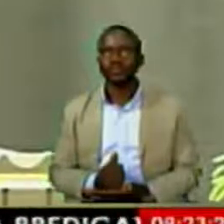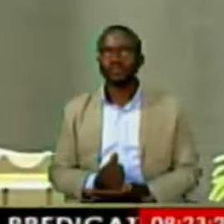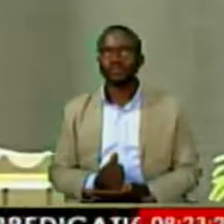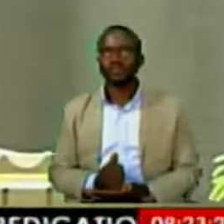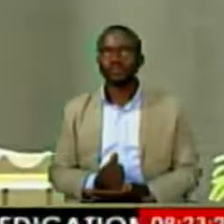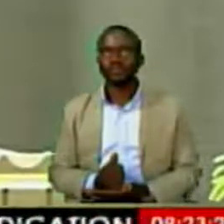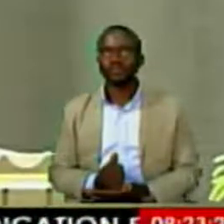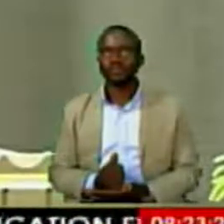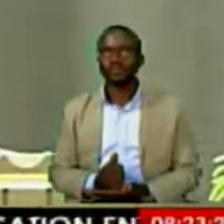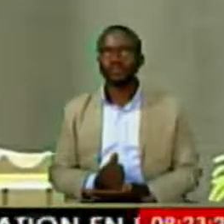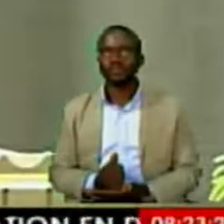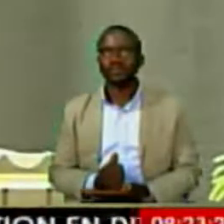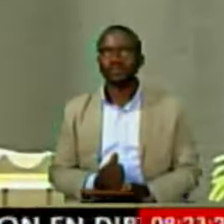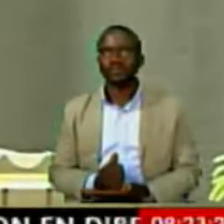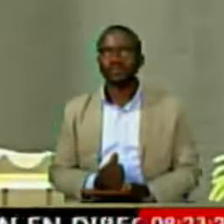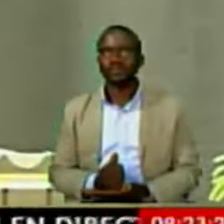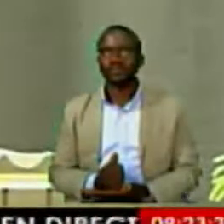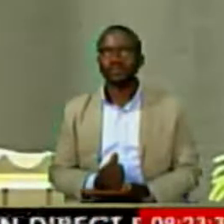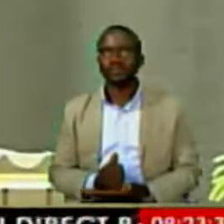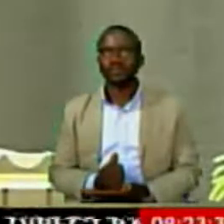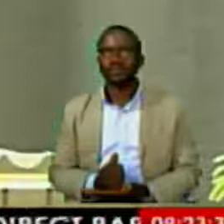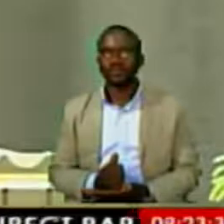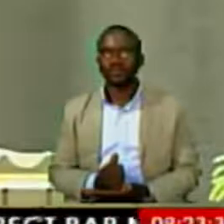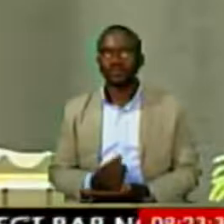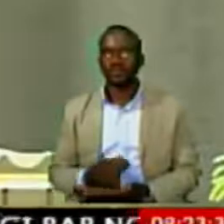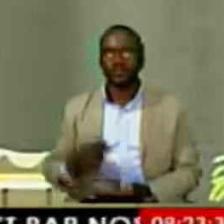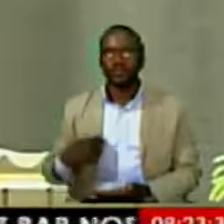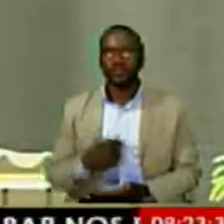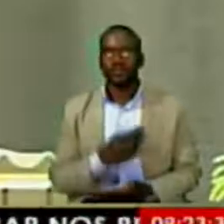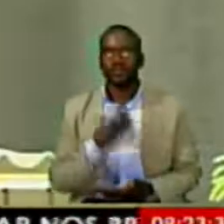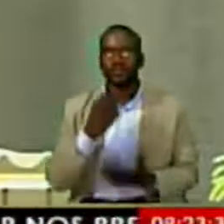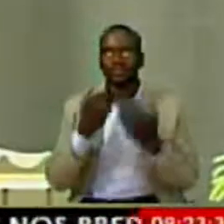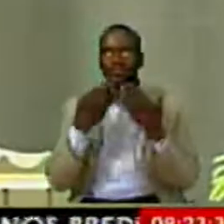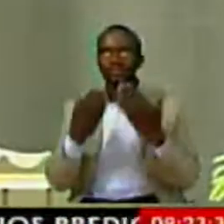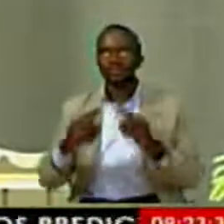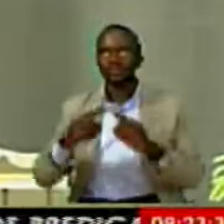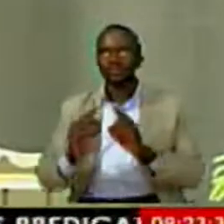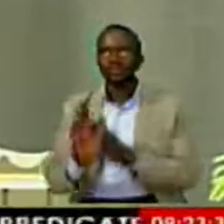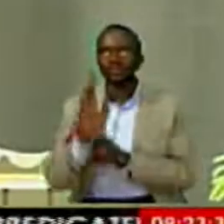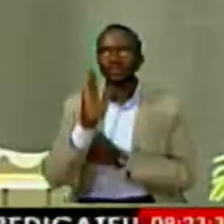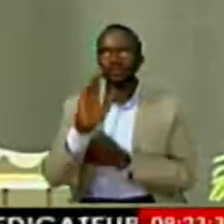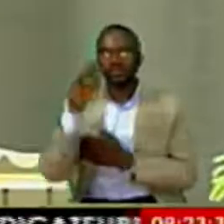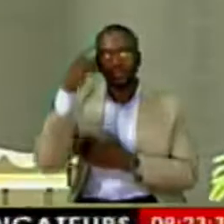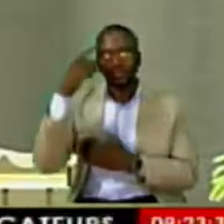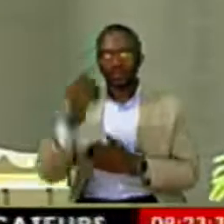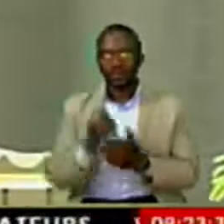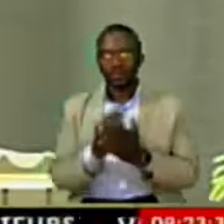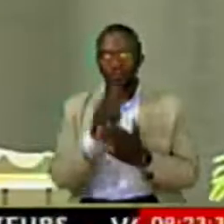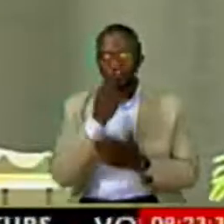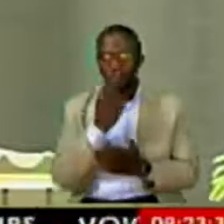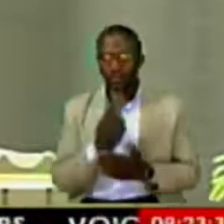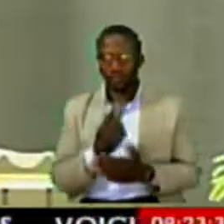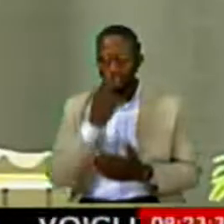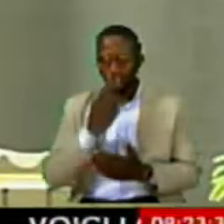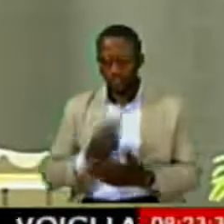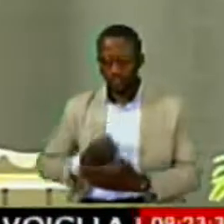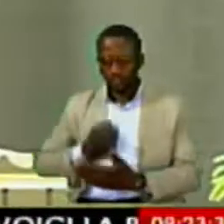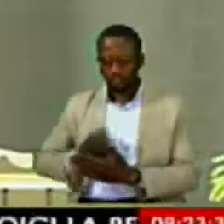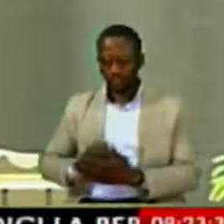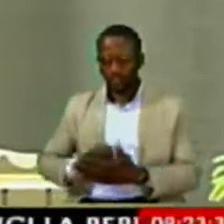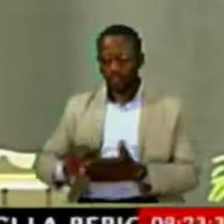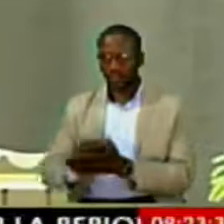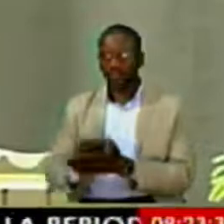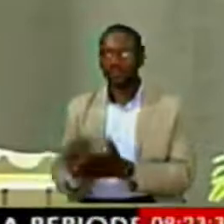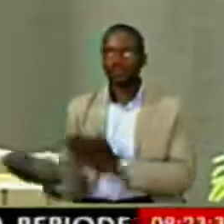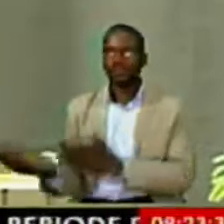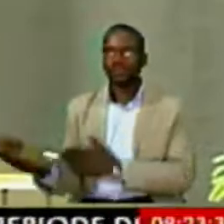Nous remercions le Seigneur notre Dieu. We are thanking the Lord our God. Pour le souffle de vie ce matin. For the breath of life you have given